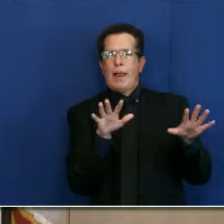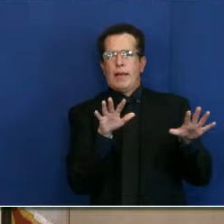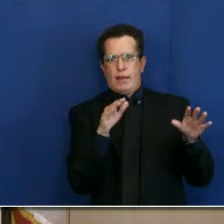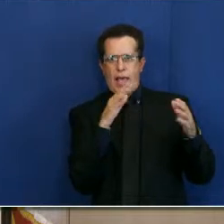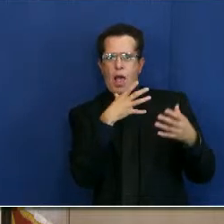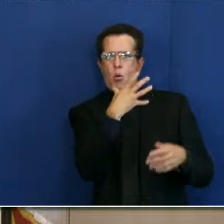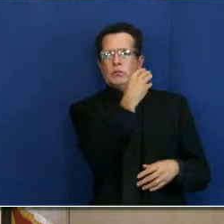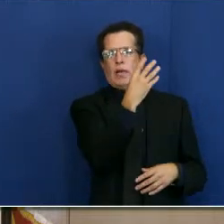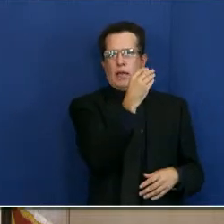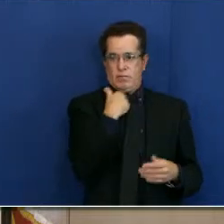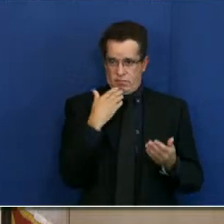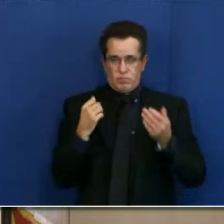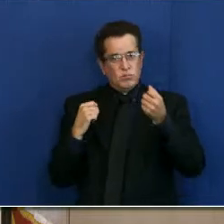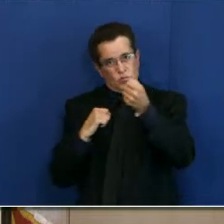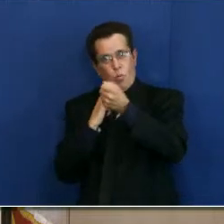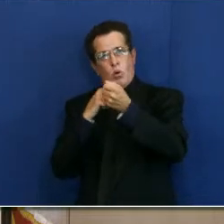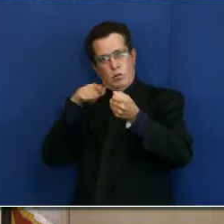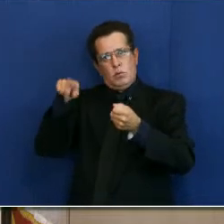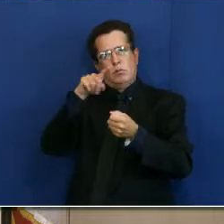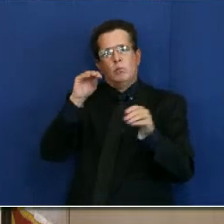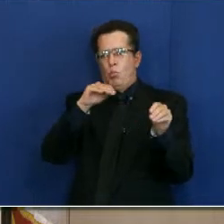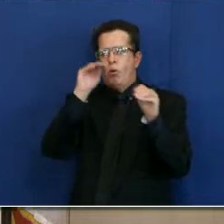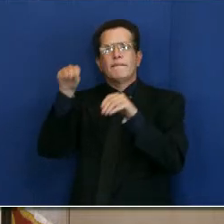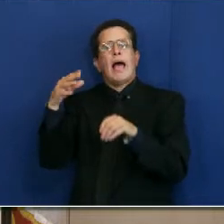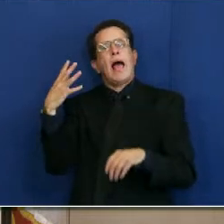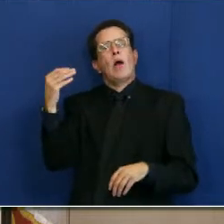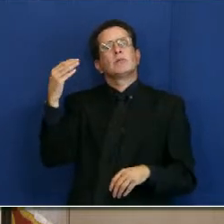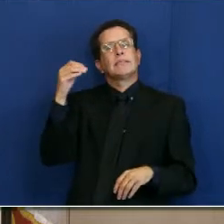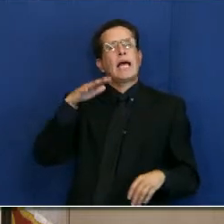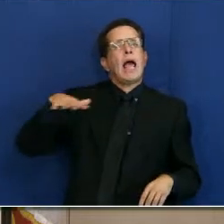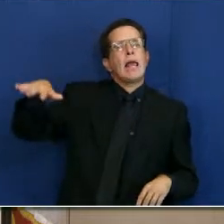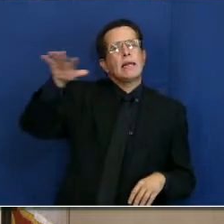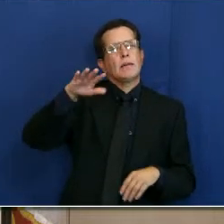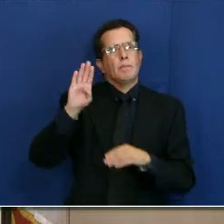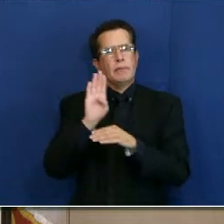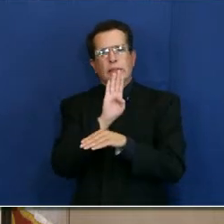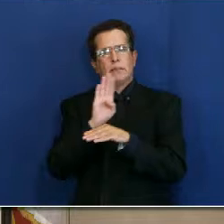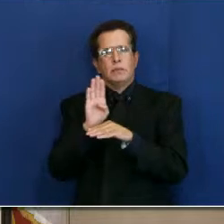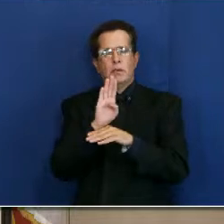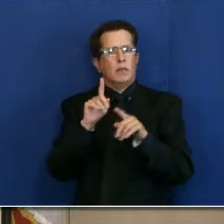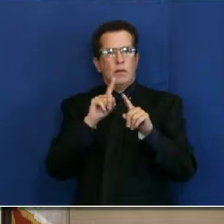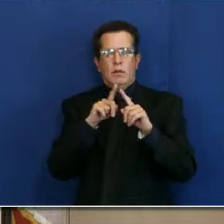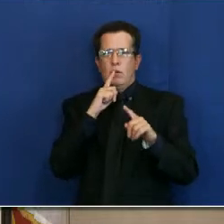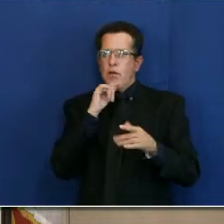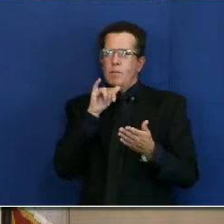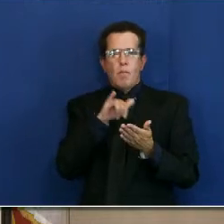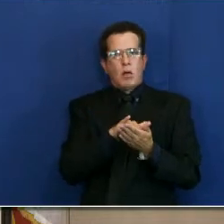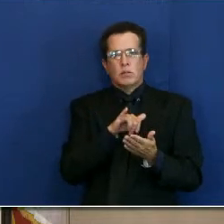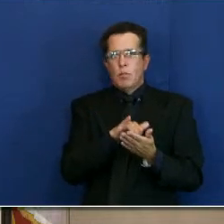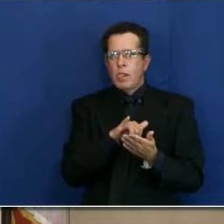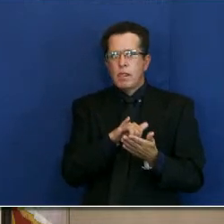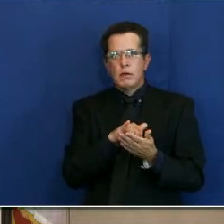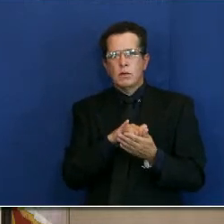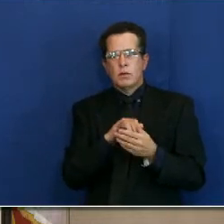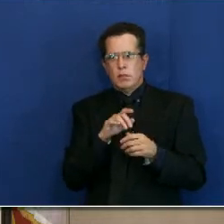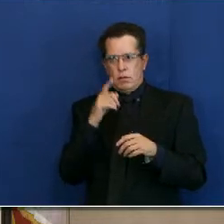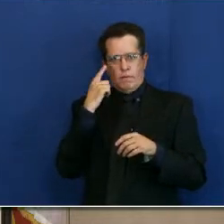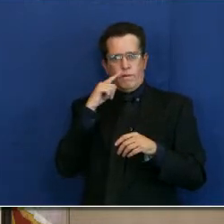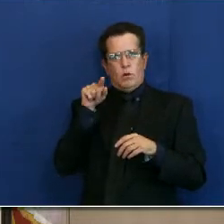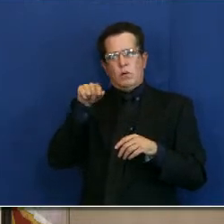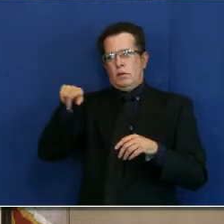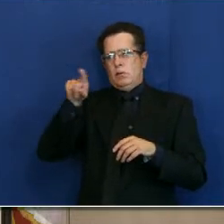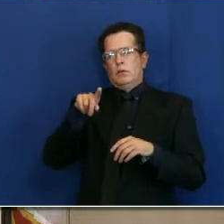so many venues to move into an outdoor setting, I believe that it would be possible to come up with safe guidance for these outdoor events to